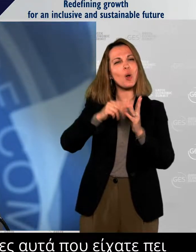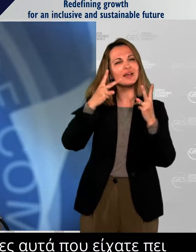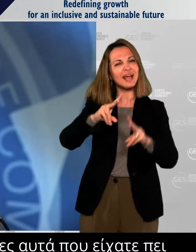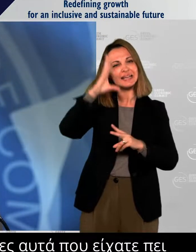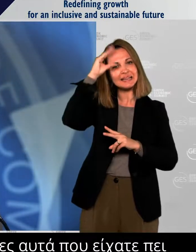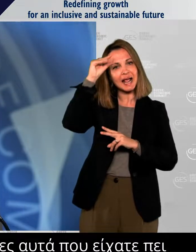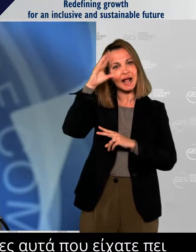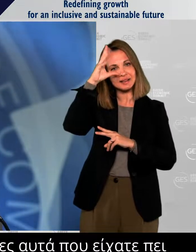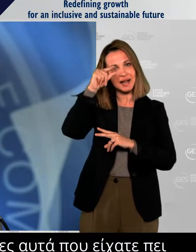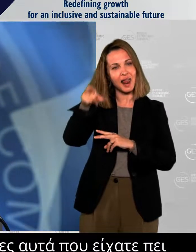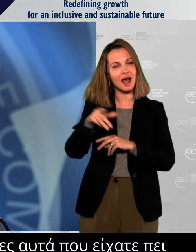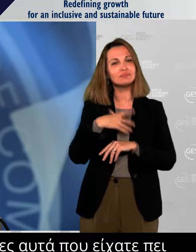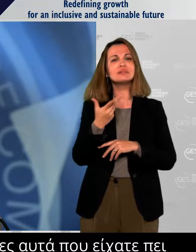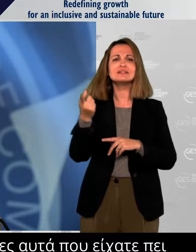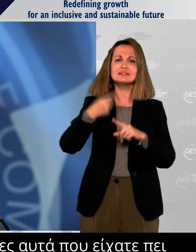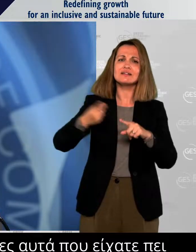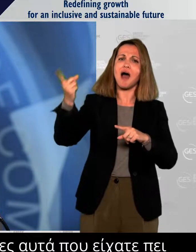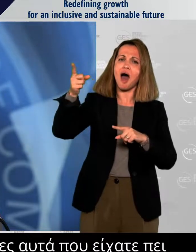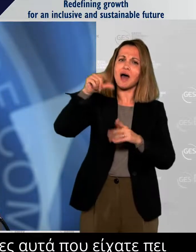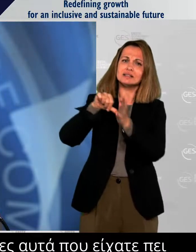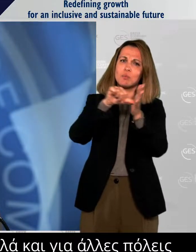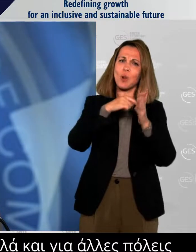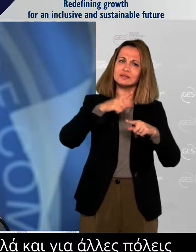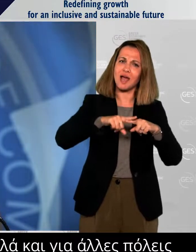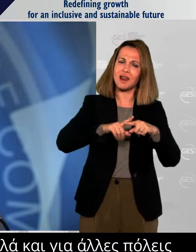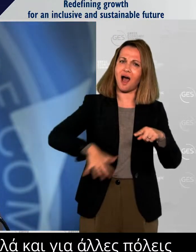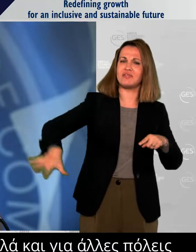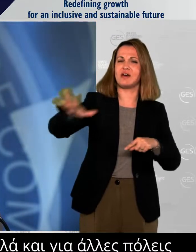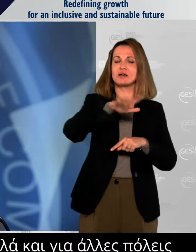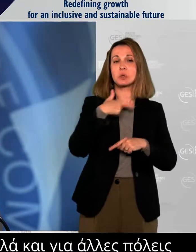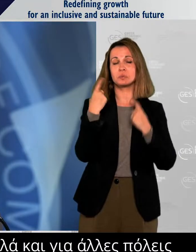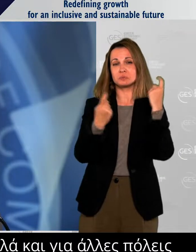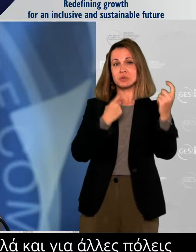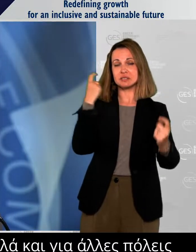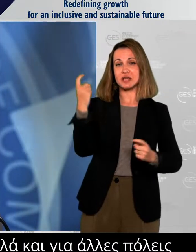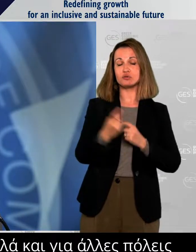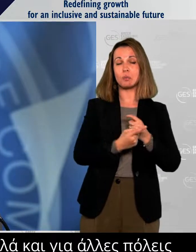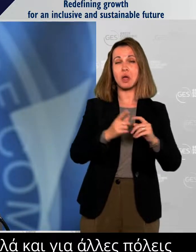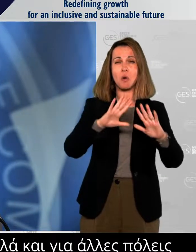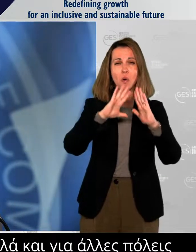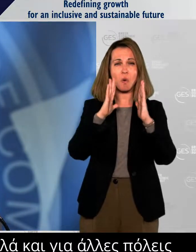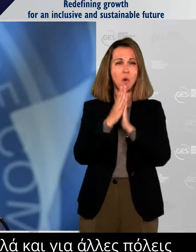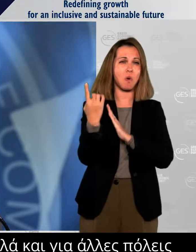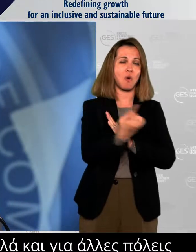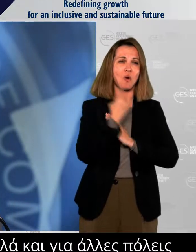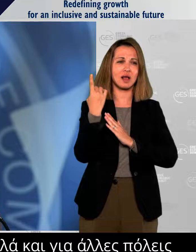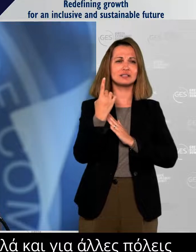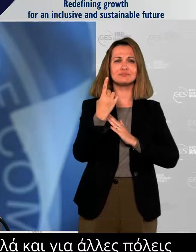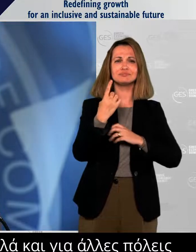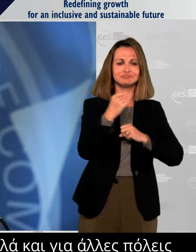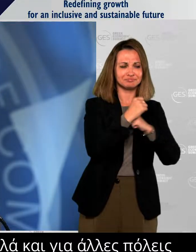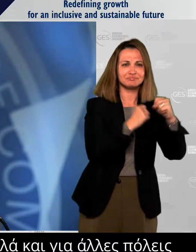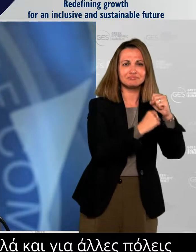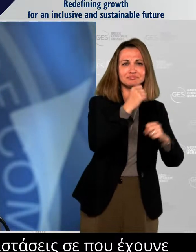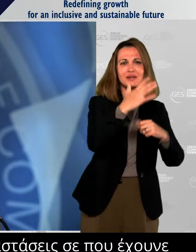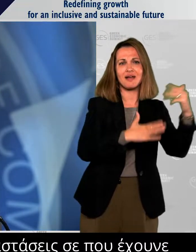And I think all these installations and all this are best practices right now. And there are many other cities